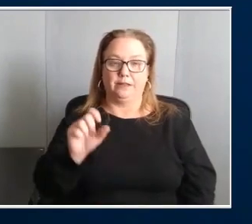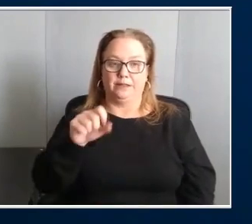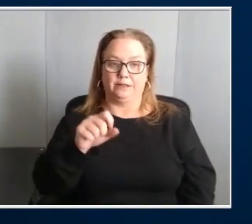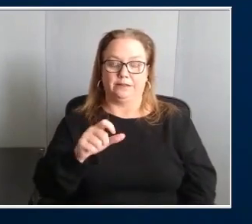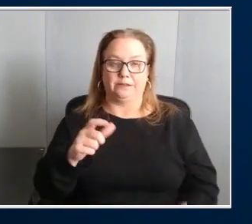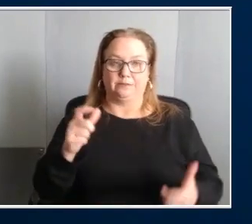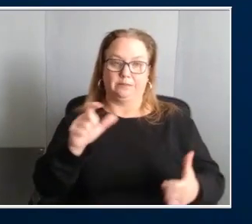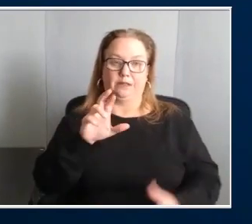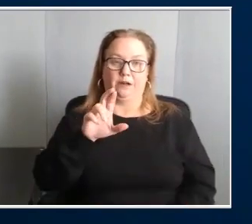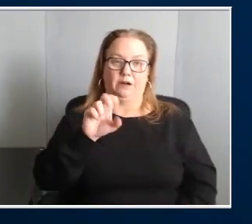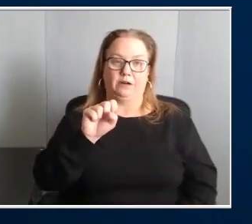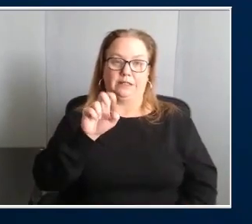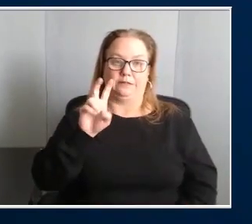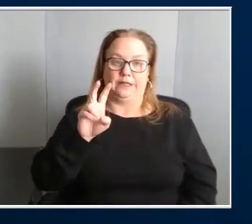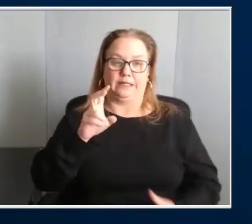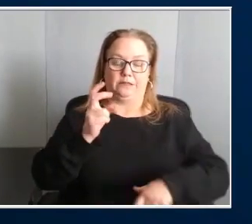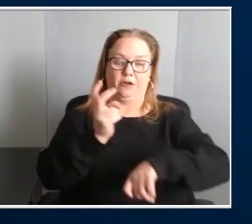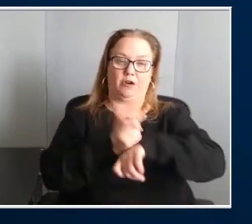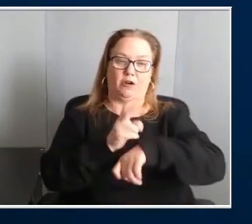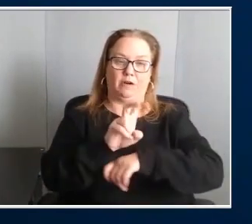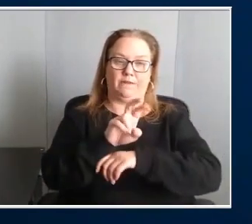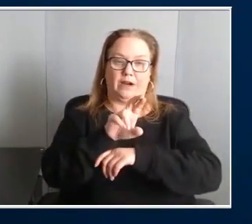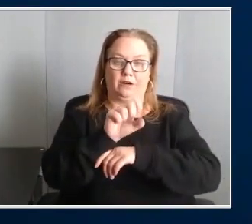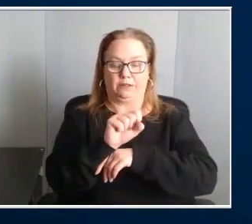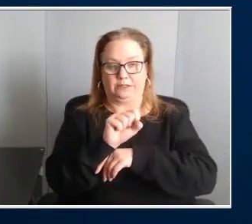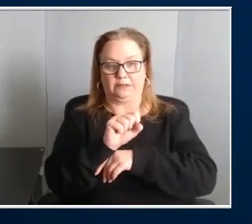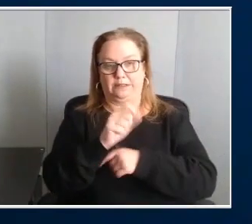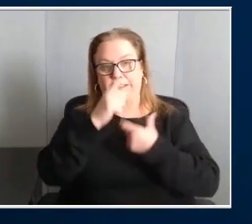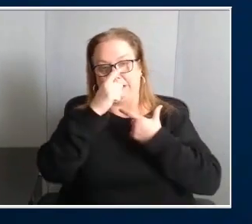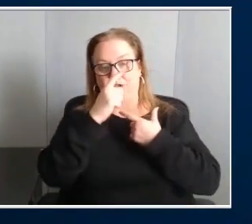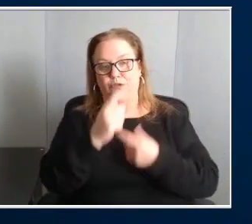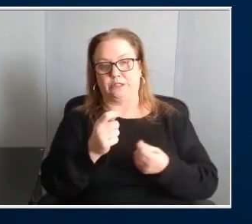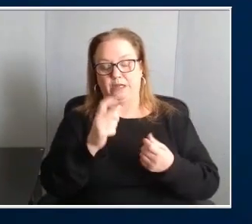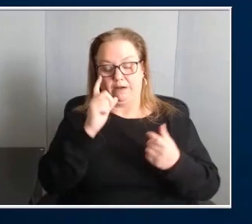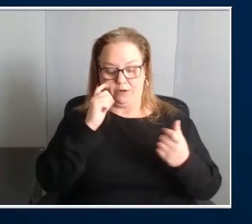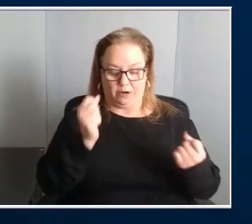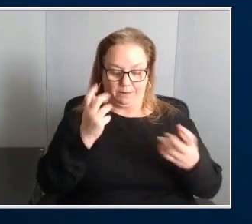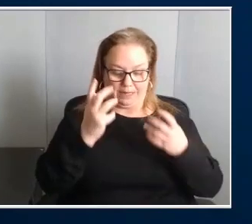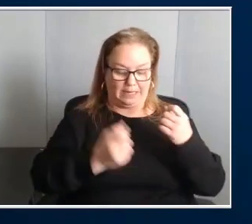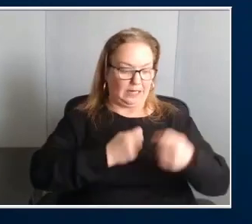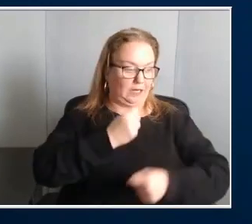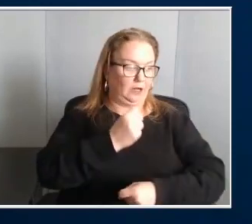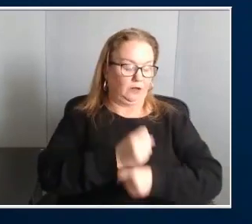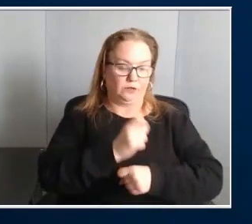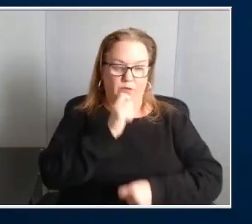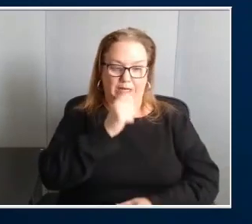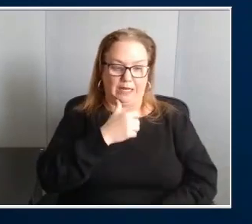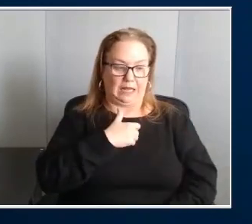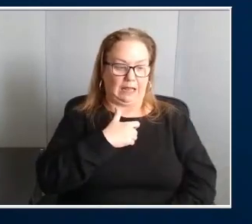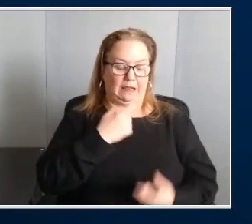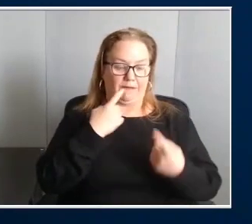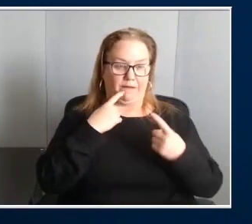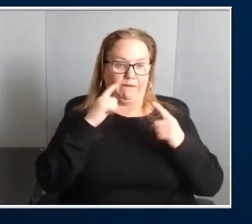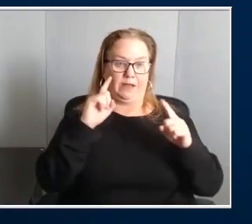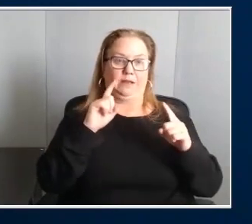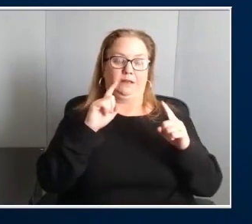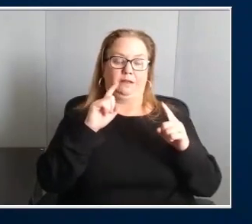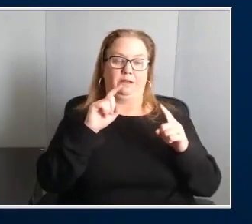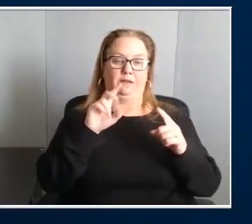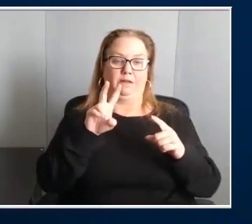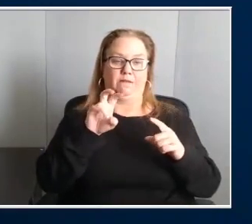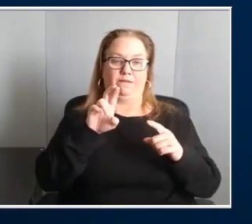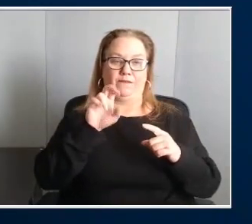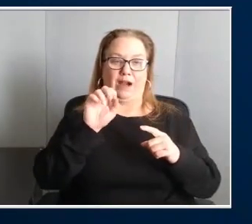RSV is a difficult virus as well. It's interesting. For years, we didn't have effective viral therapy for most viruses,